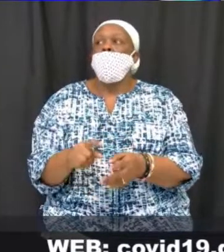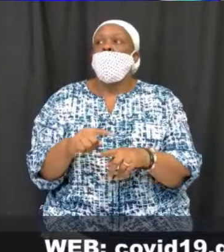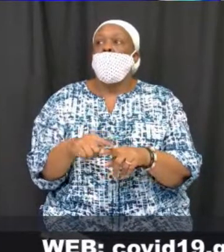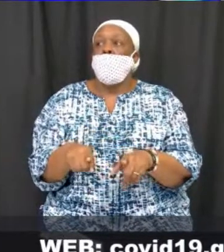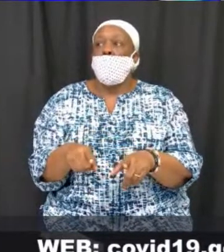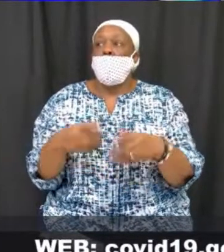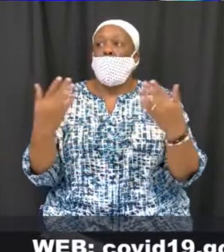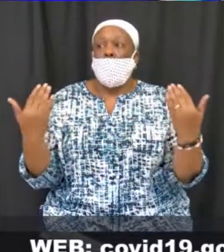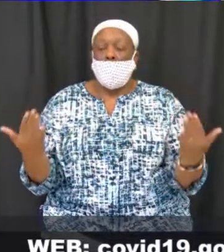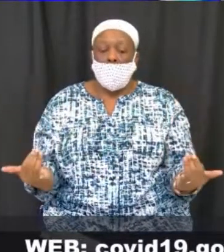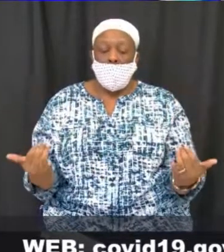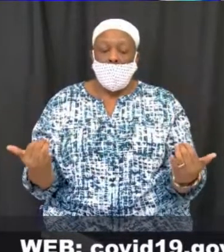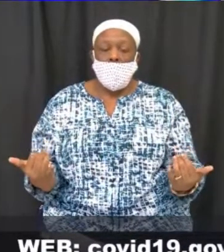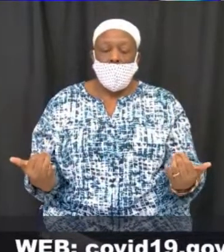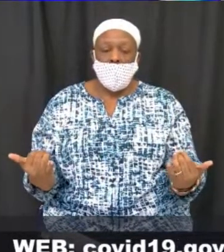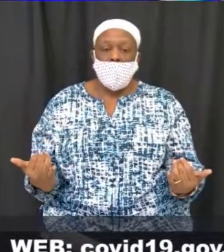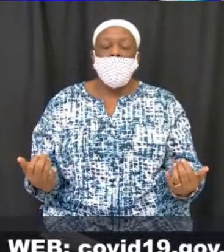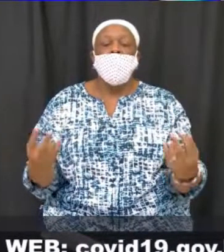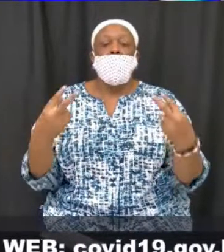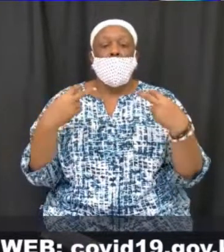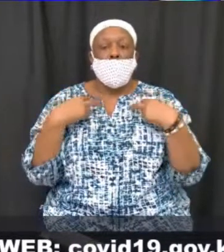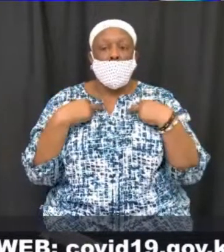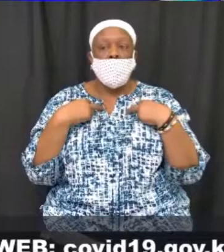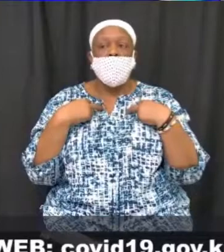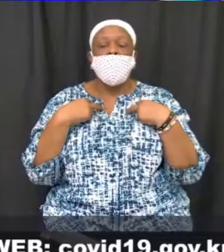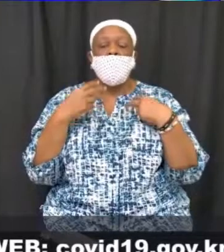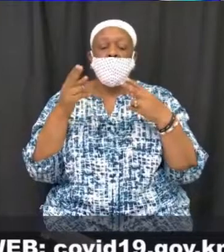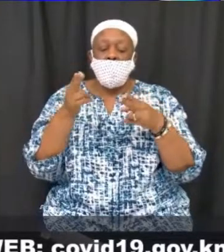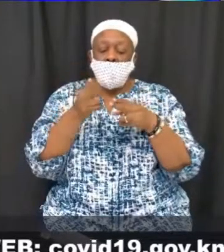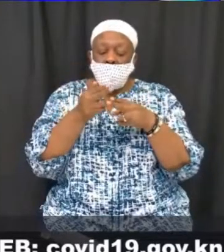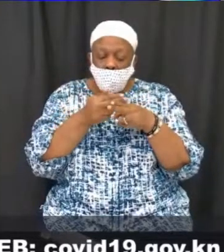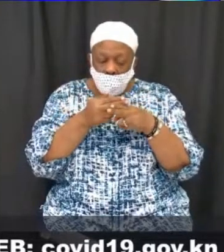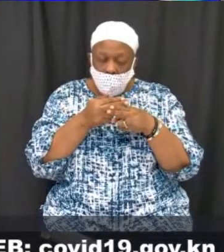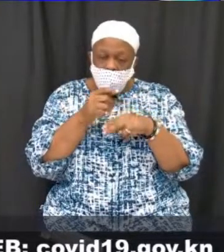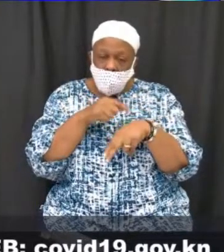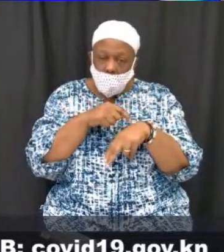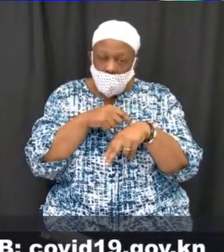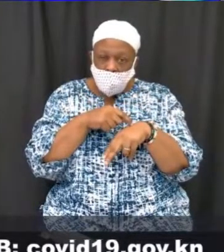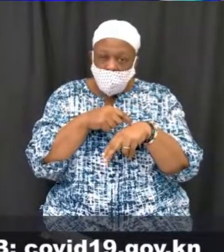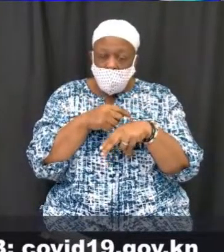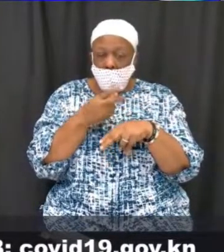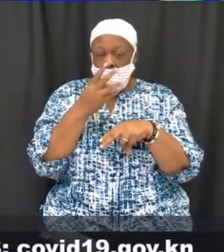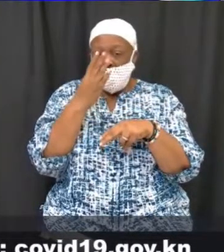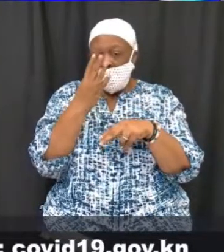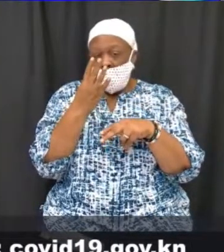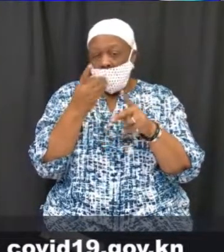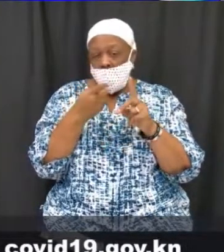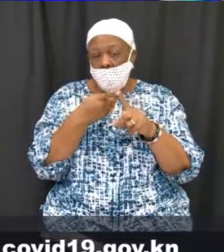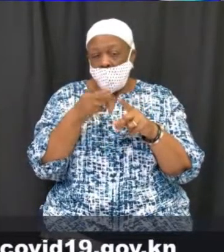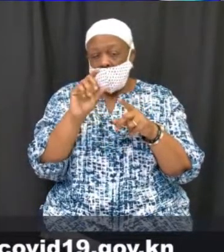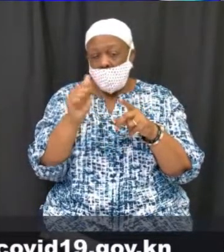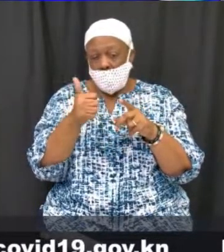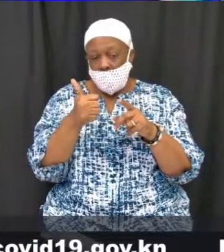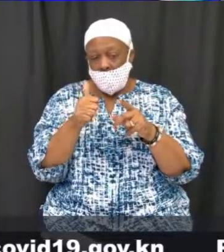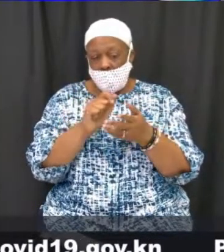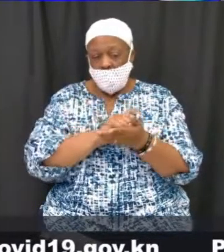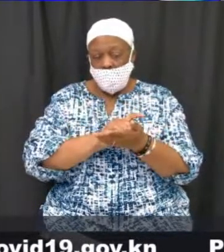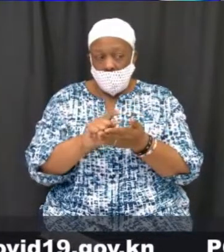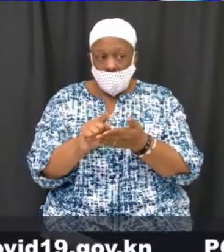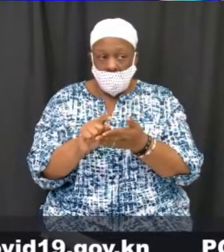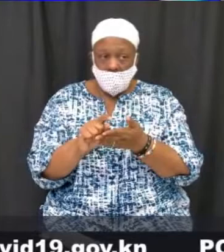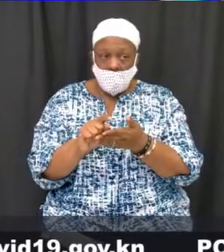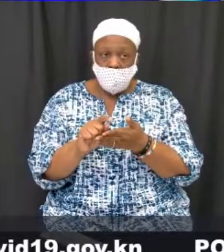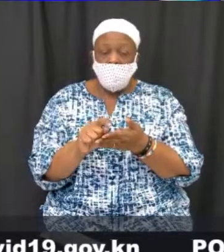absolutely no health risk to persons having a shorter dosing interval, that is between 4 and 10 weeks. Many